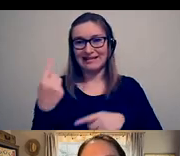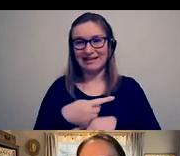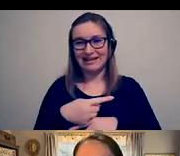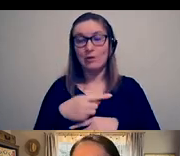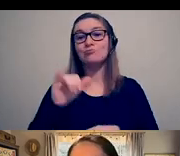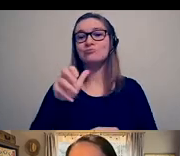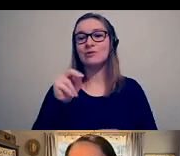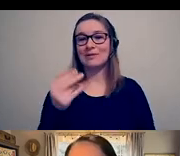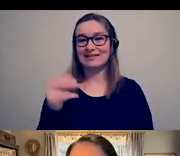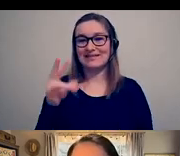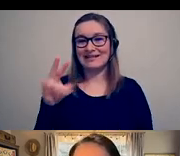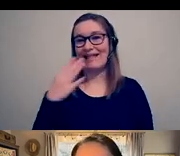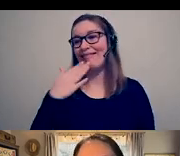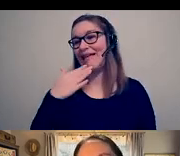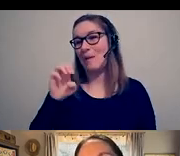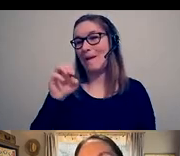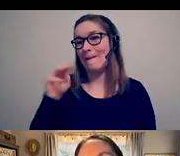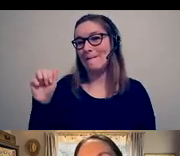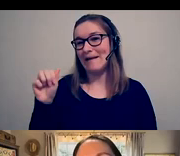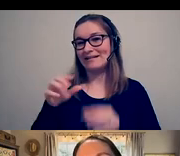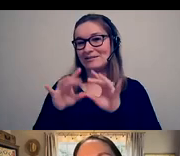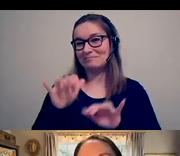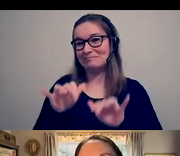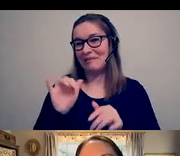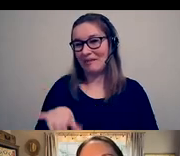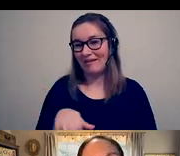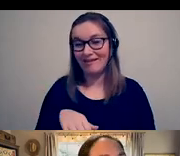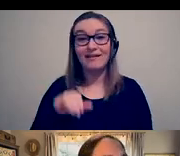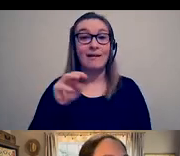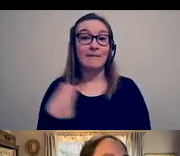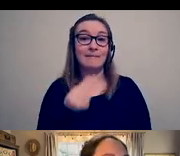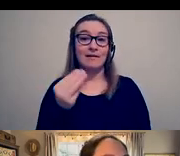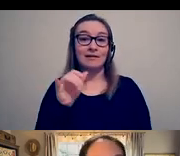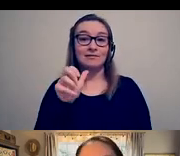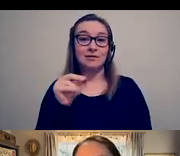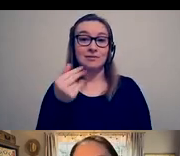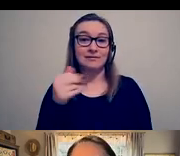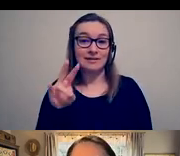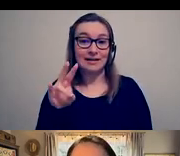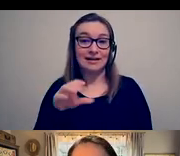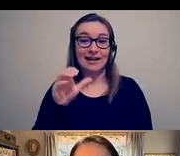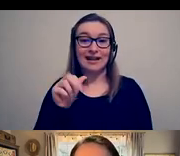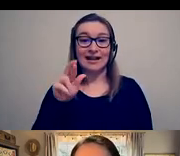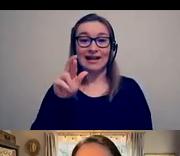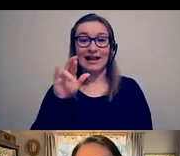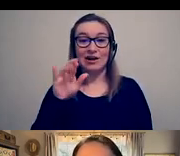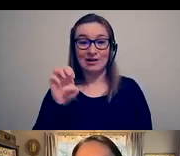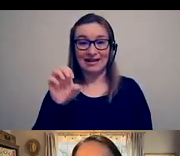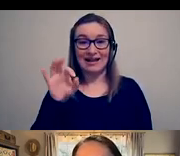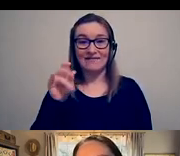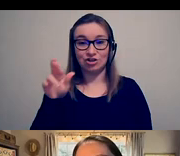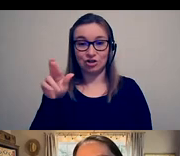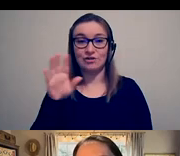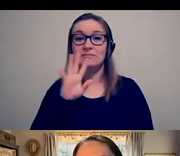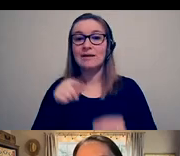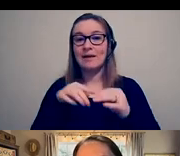17th. Thank you, Emma, for throwing that in chat. So on Monday, January 17th, Carrie Fisher will be talking about accessible typography.